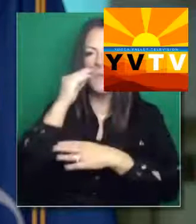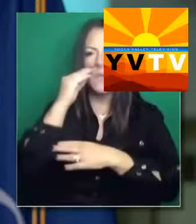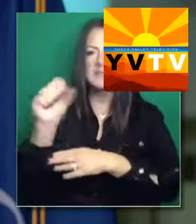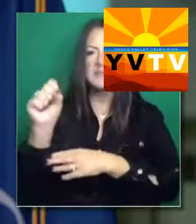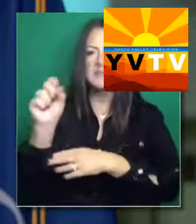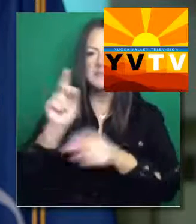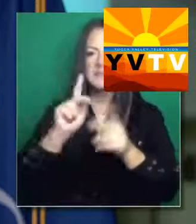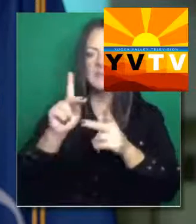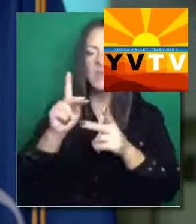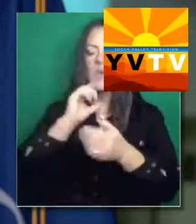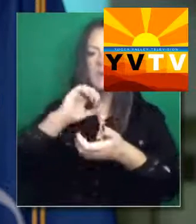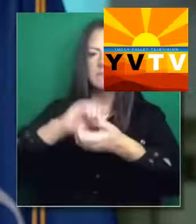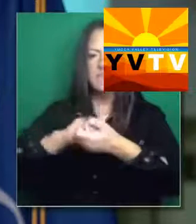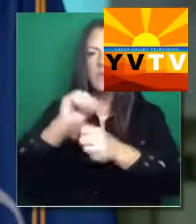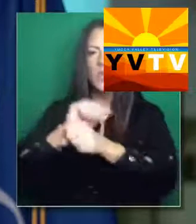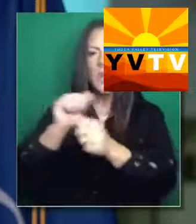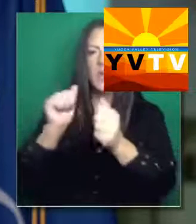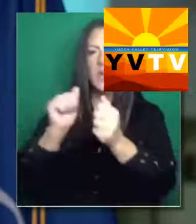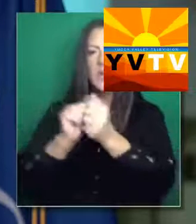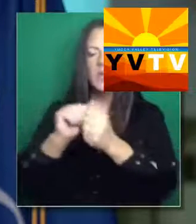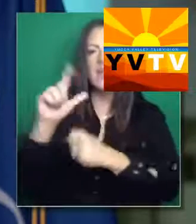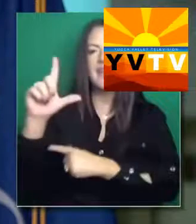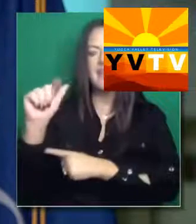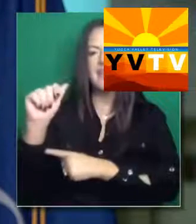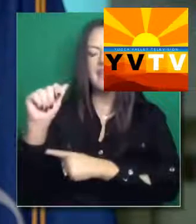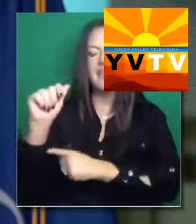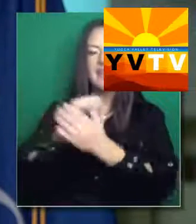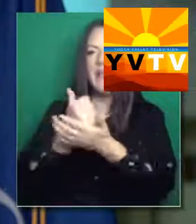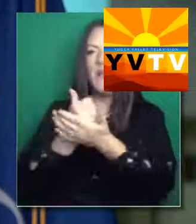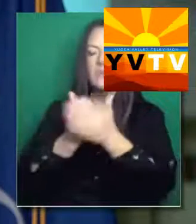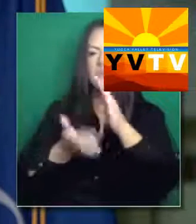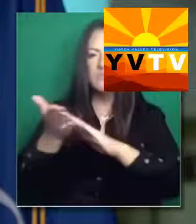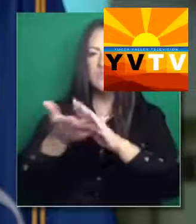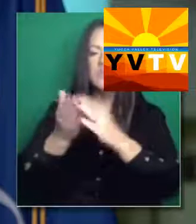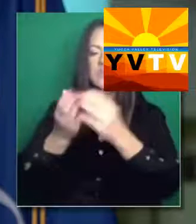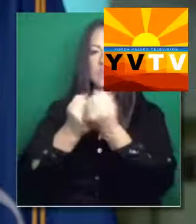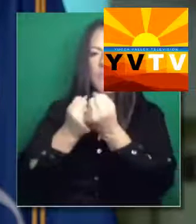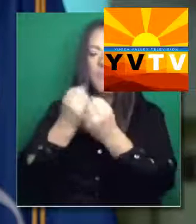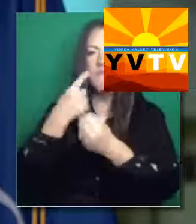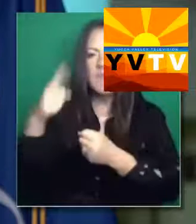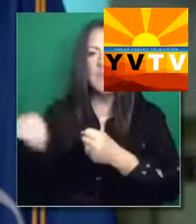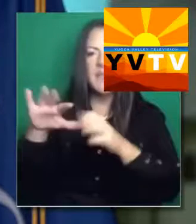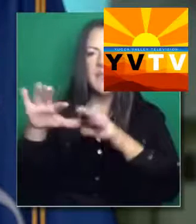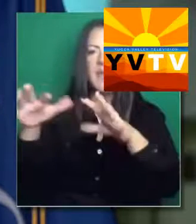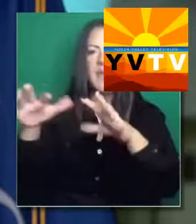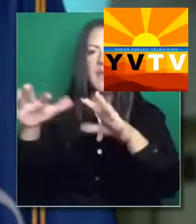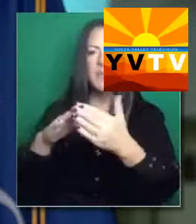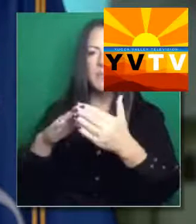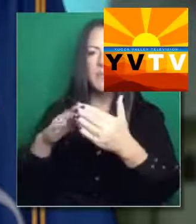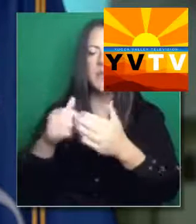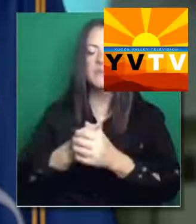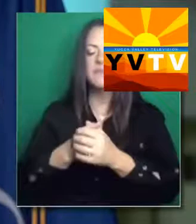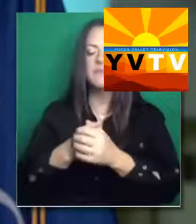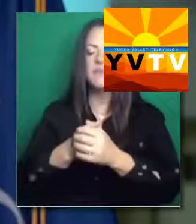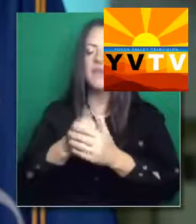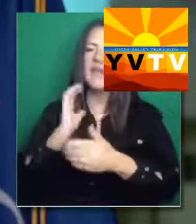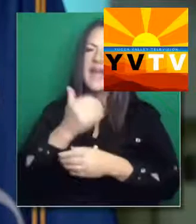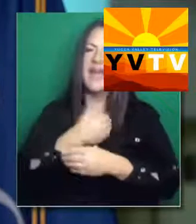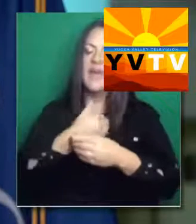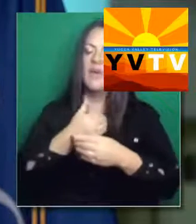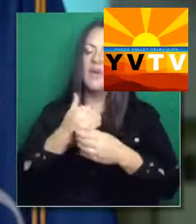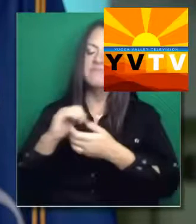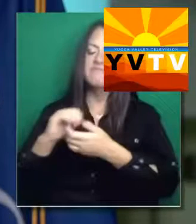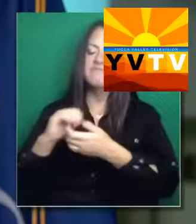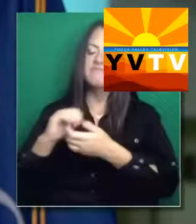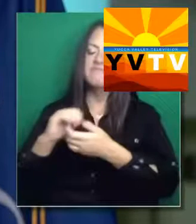is opening his hands in terms of support and vice versa of our efforts to collaborate without any